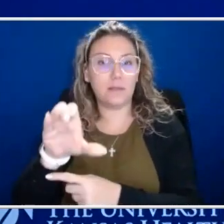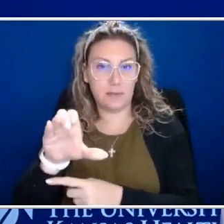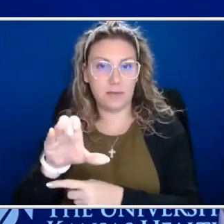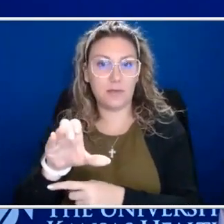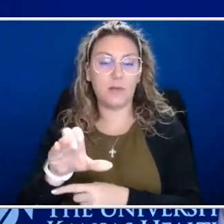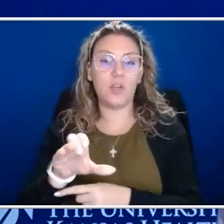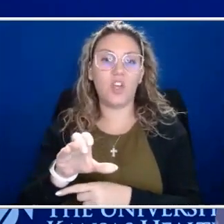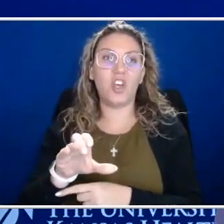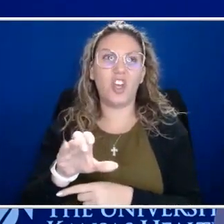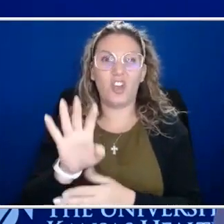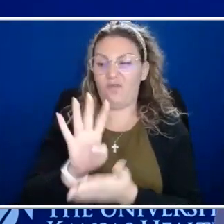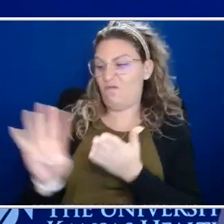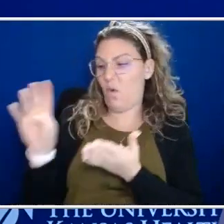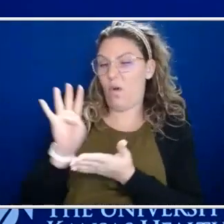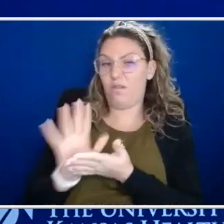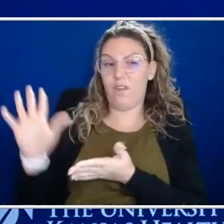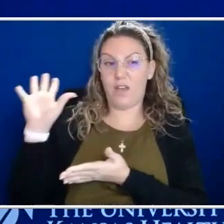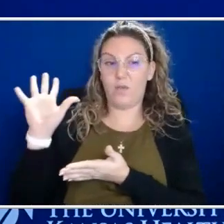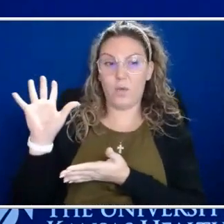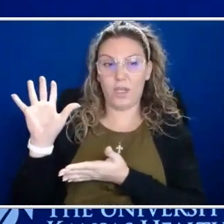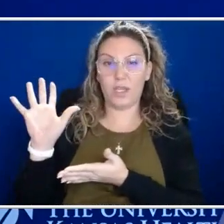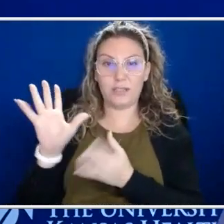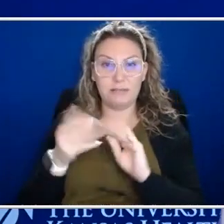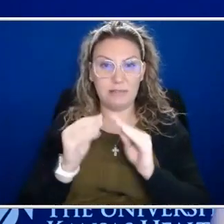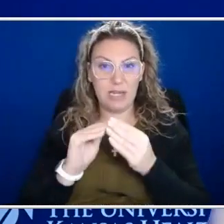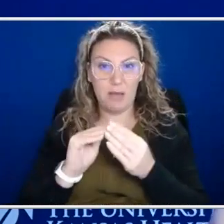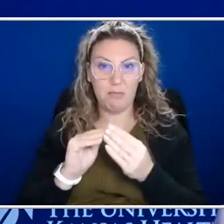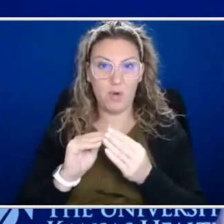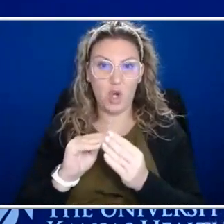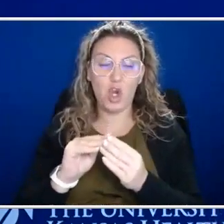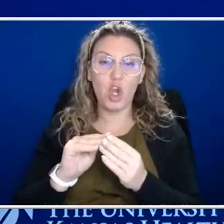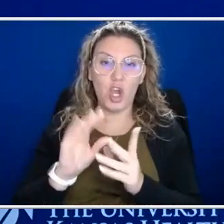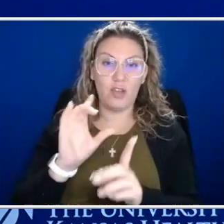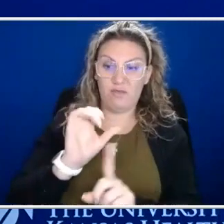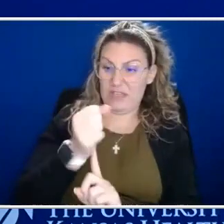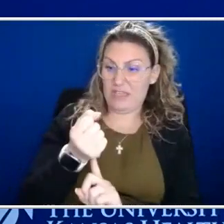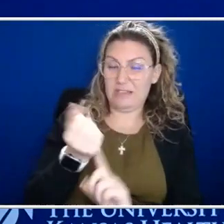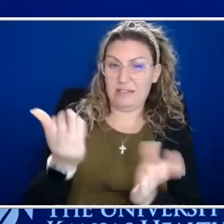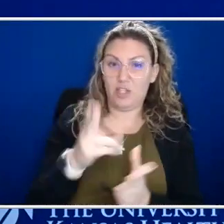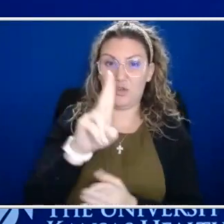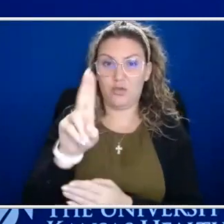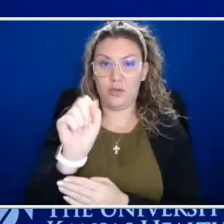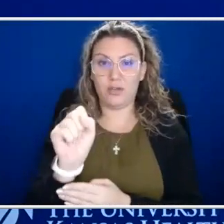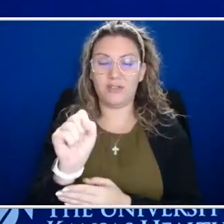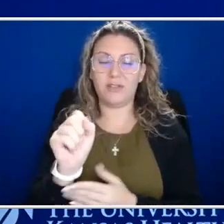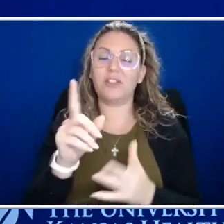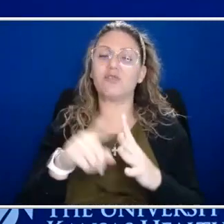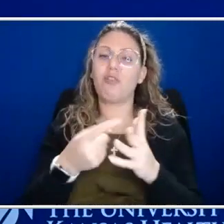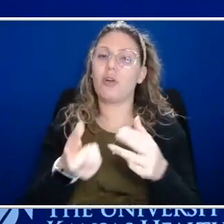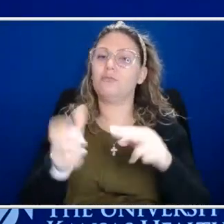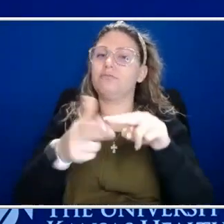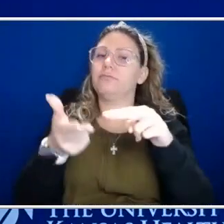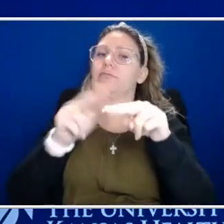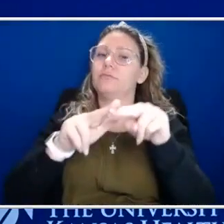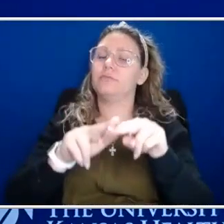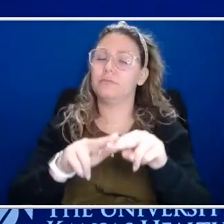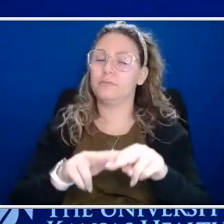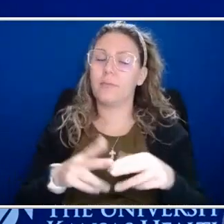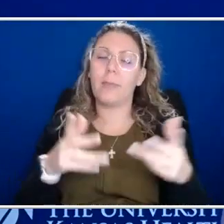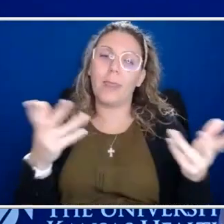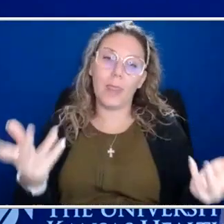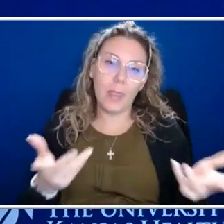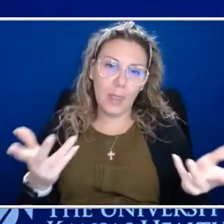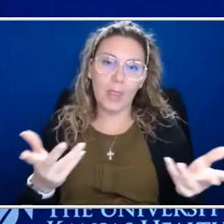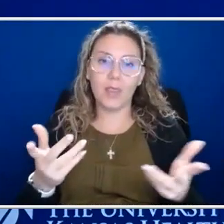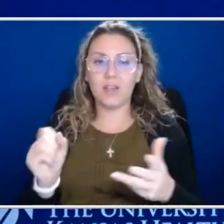weeks ago, the number of cases in the United States started to increase as well. And so it's a combination of that time lag, but